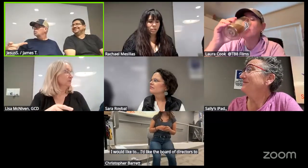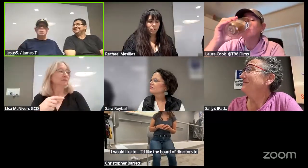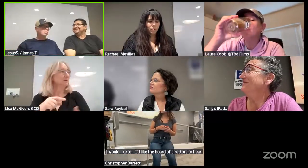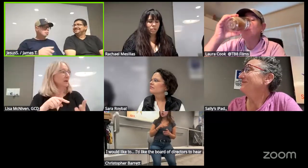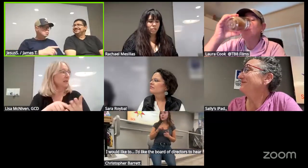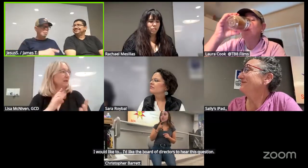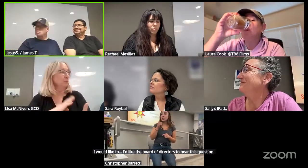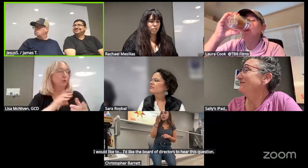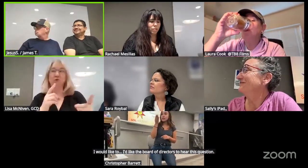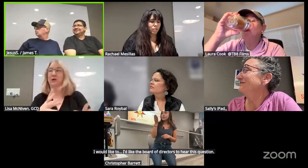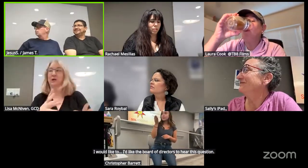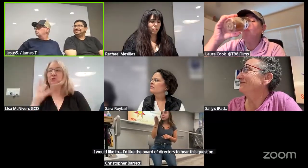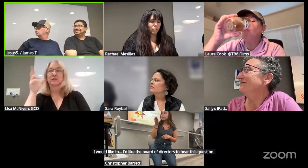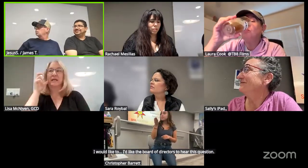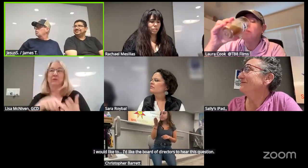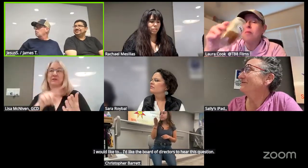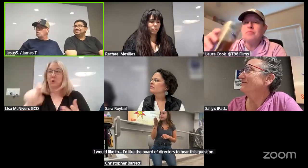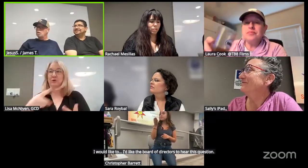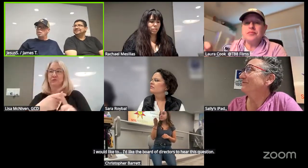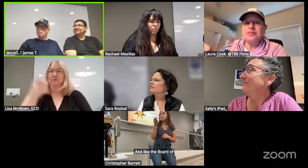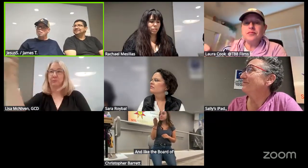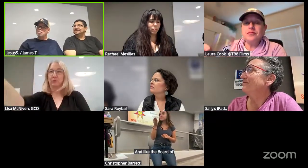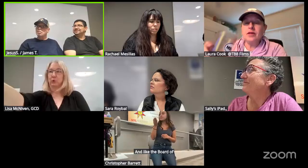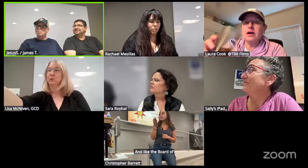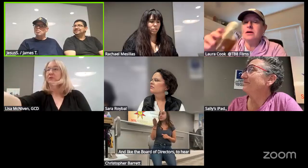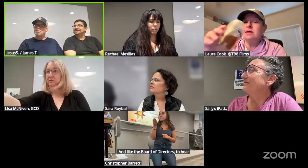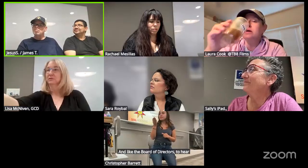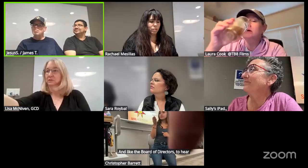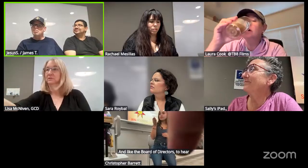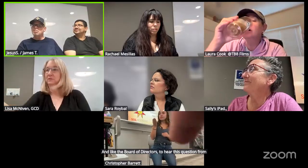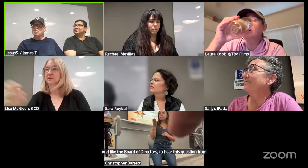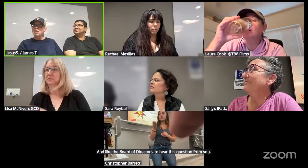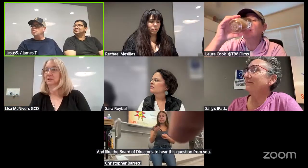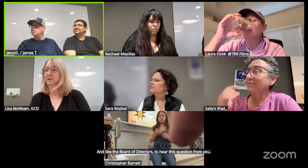question. I'd like the board of director to hear this question from you.